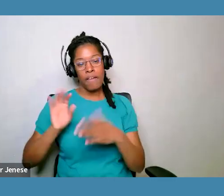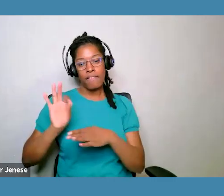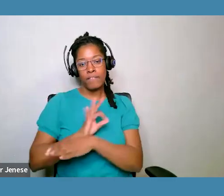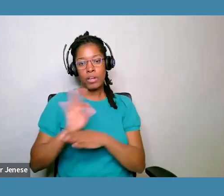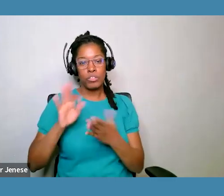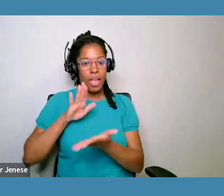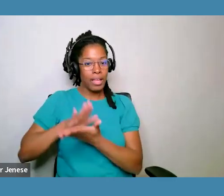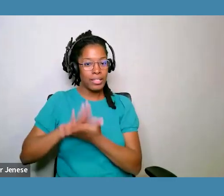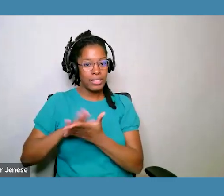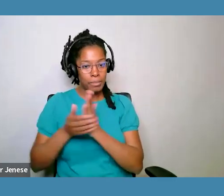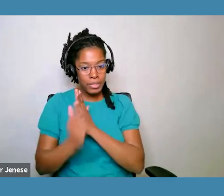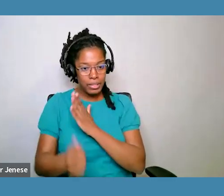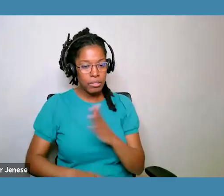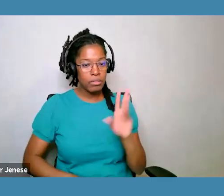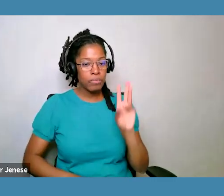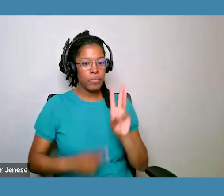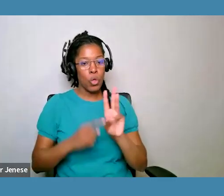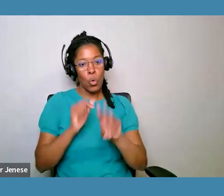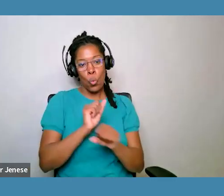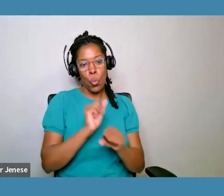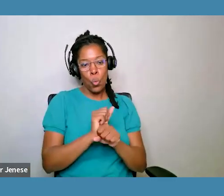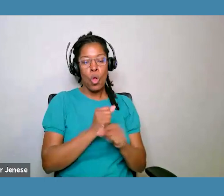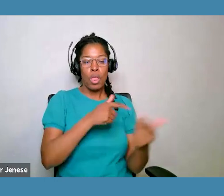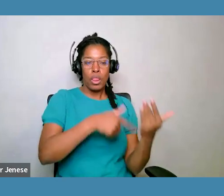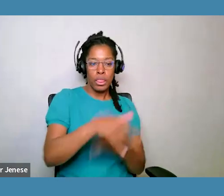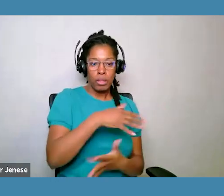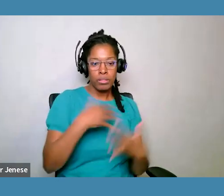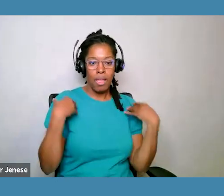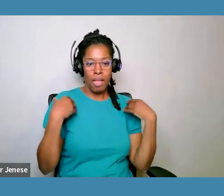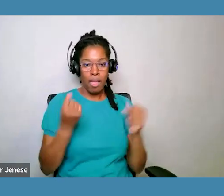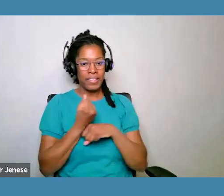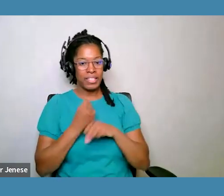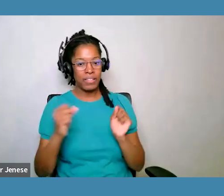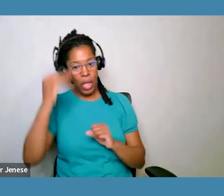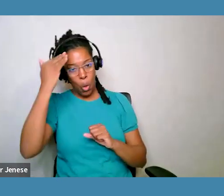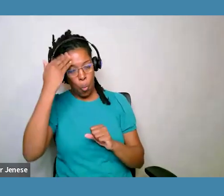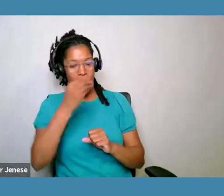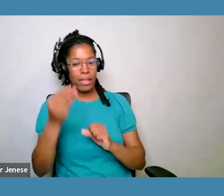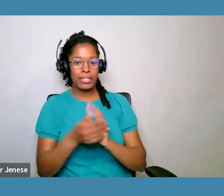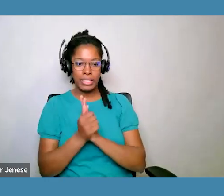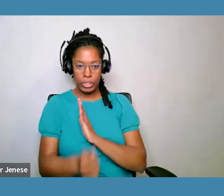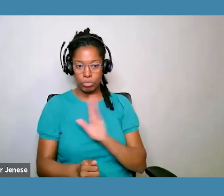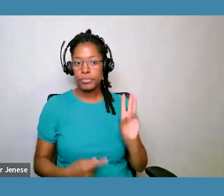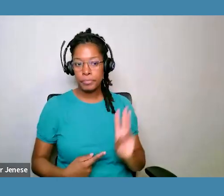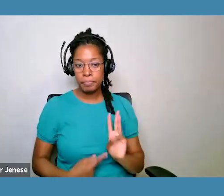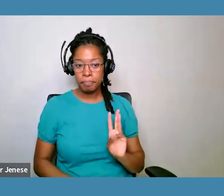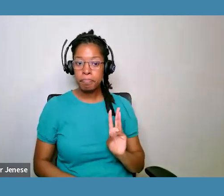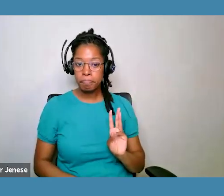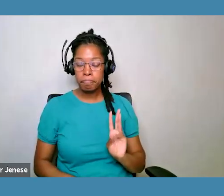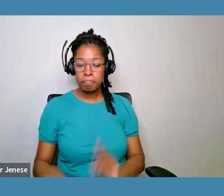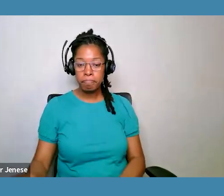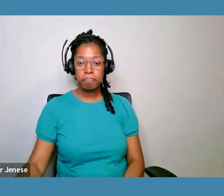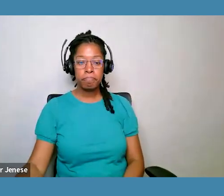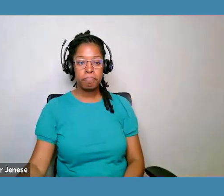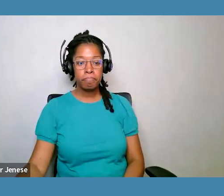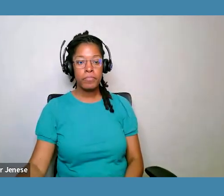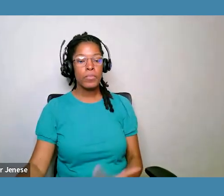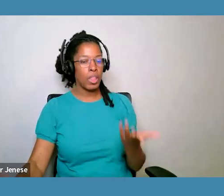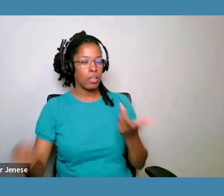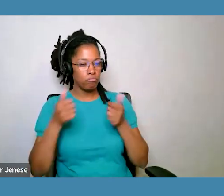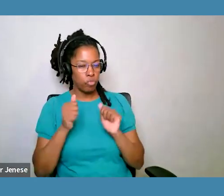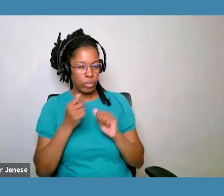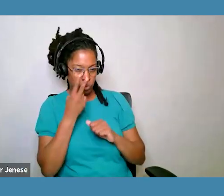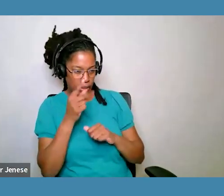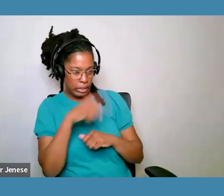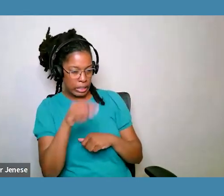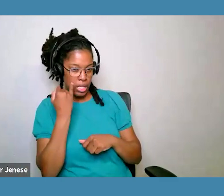skills, work, leisure, health, and safety awareness and skills. So they're looking for deficits